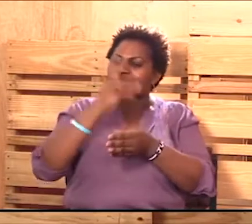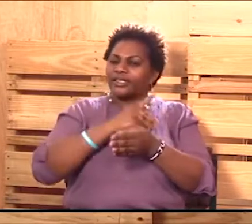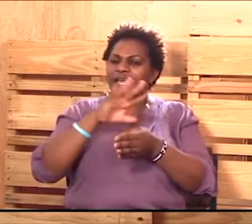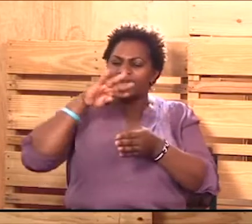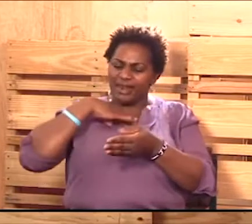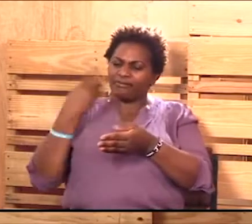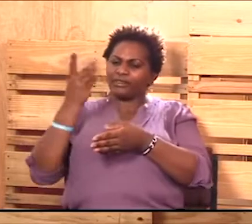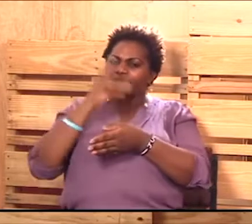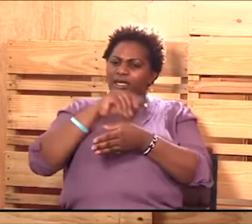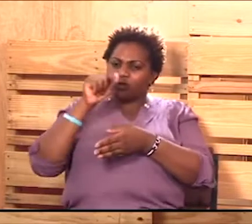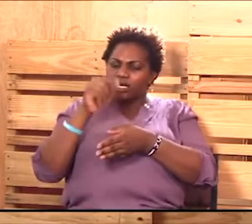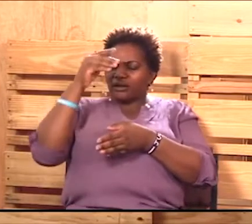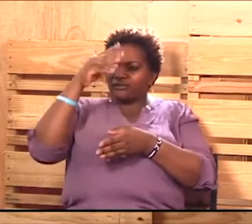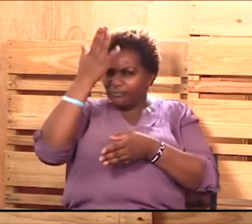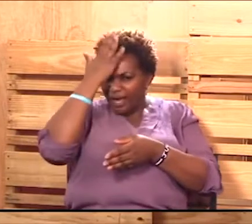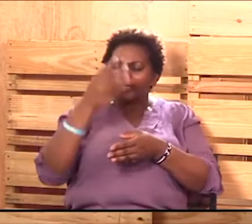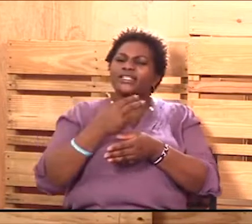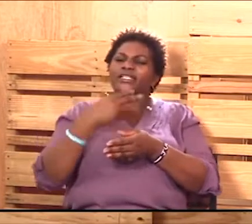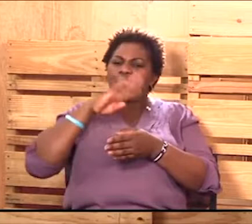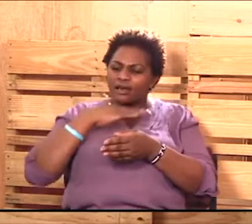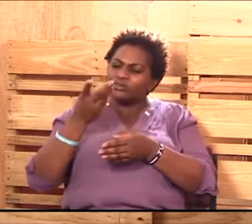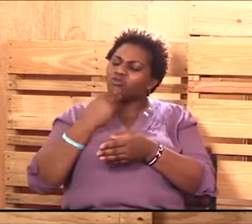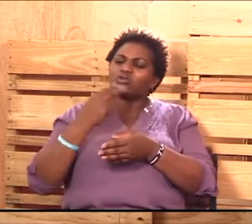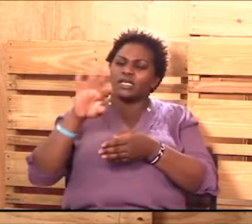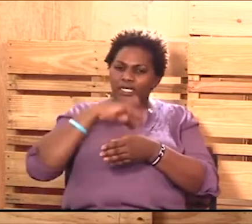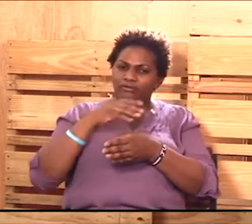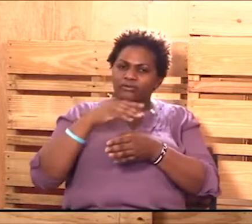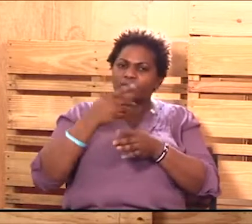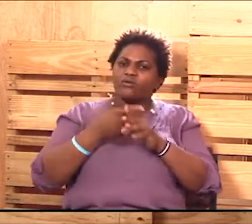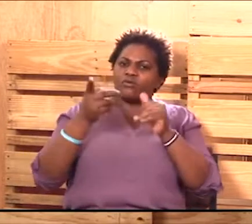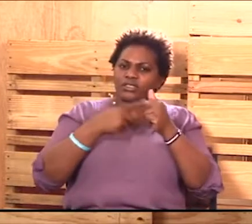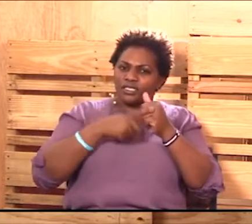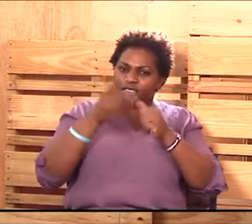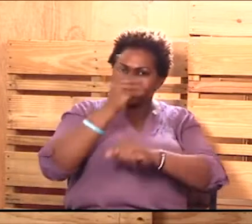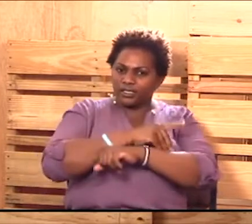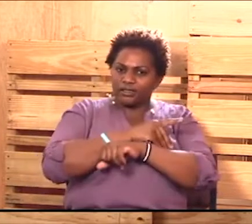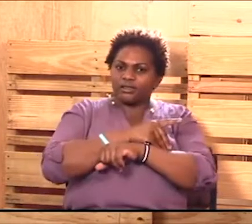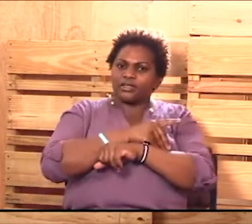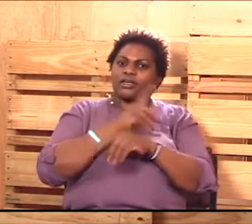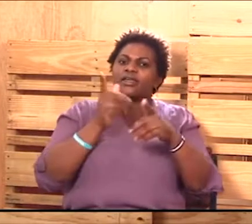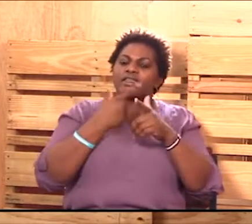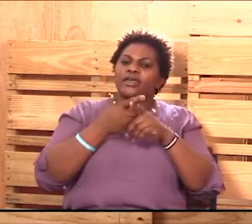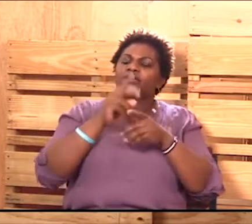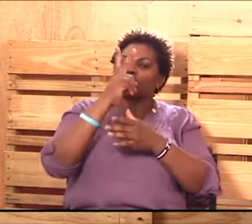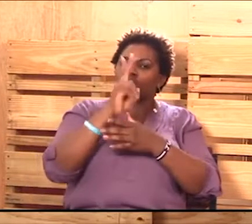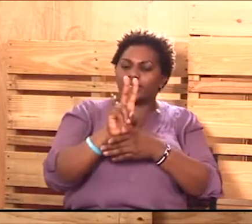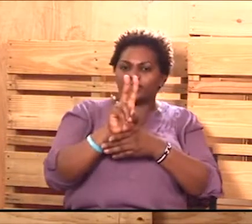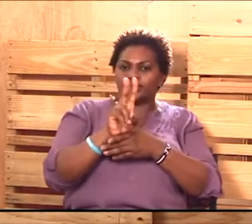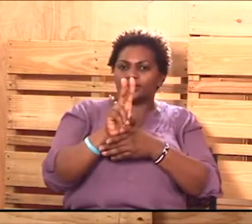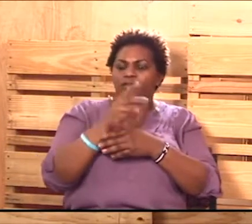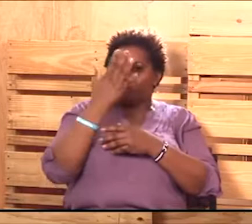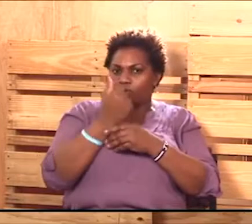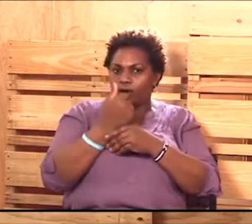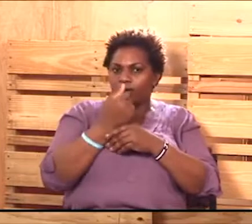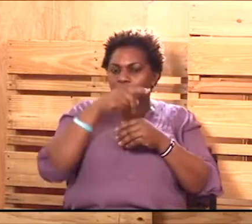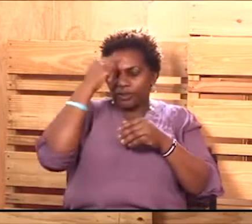you know, each day for 6 days. But for the sixth day, they are supposed to take twice because